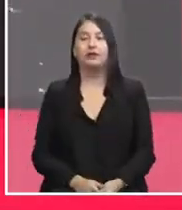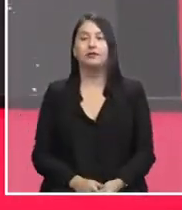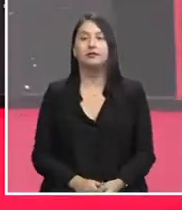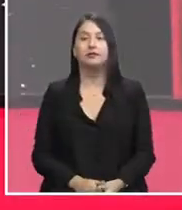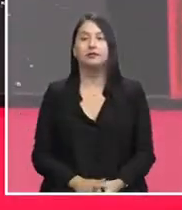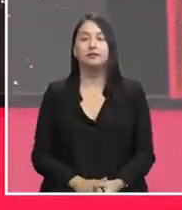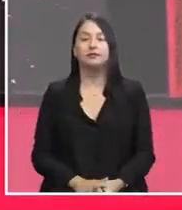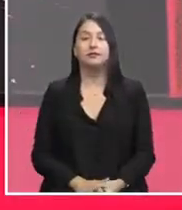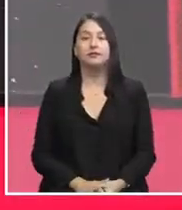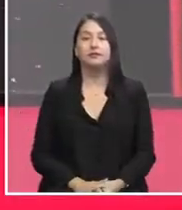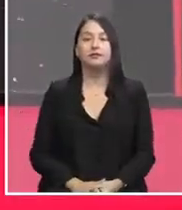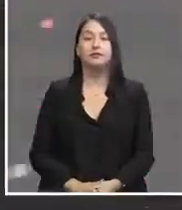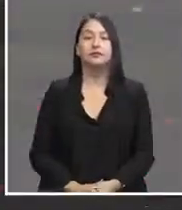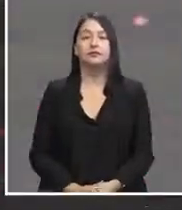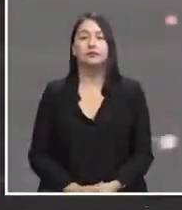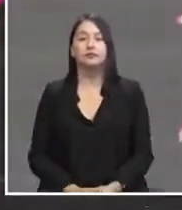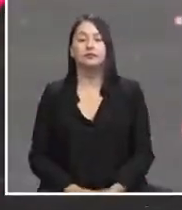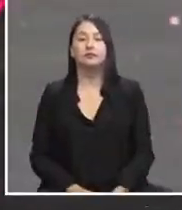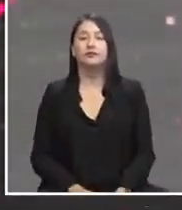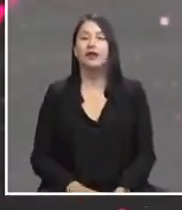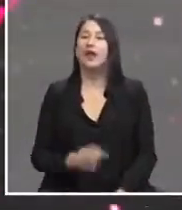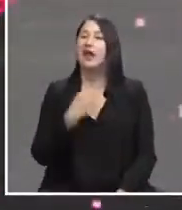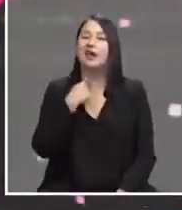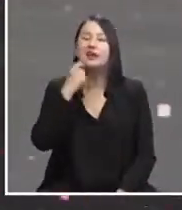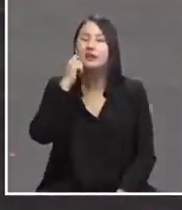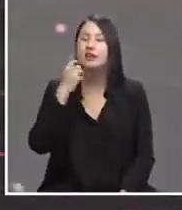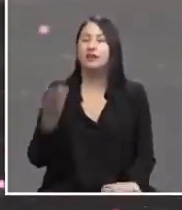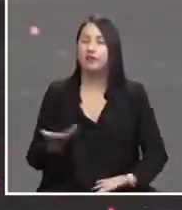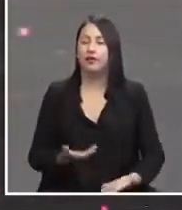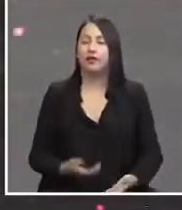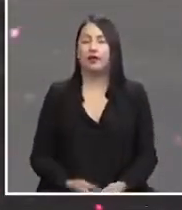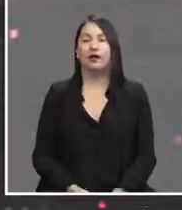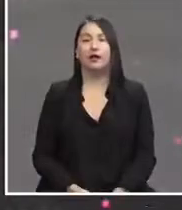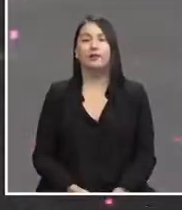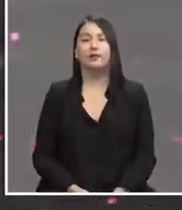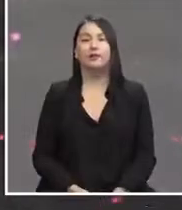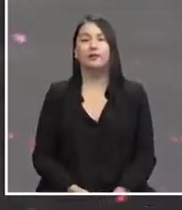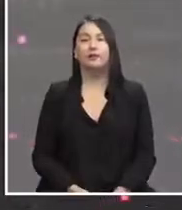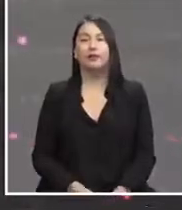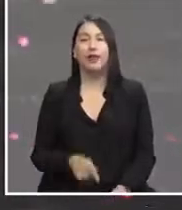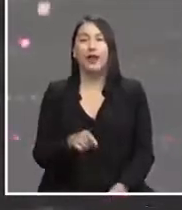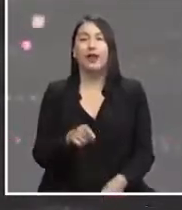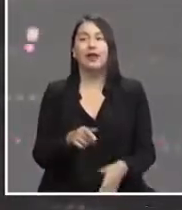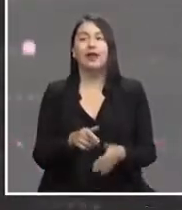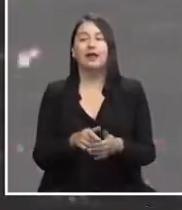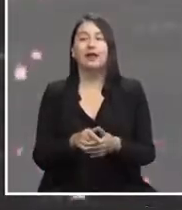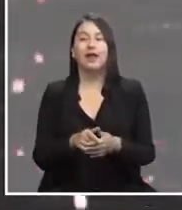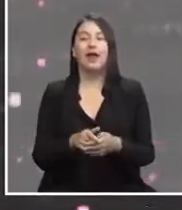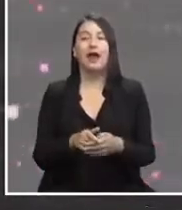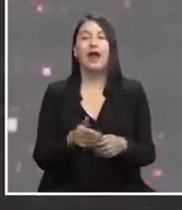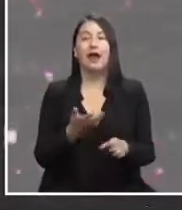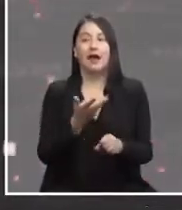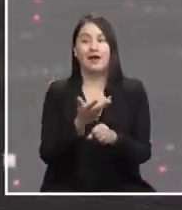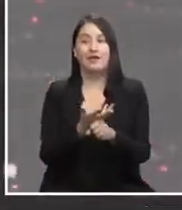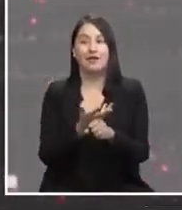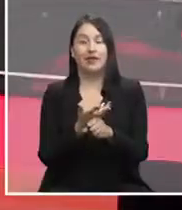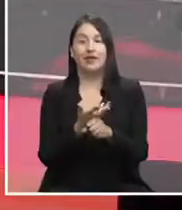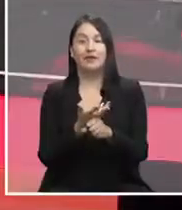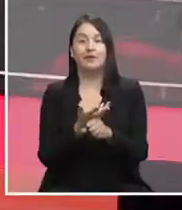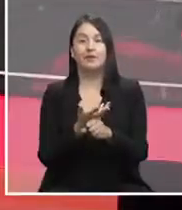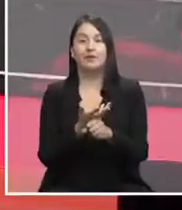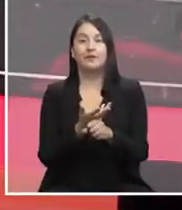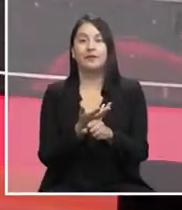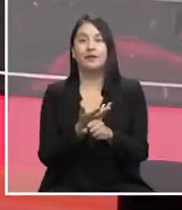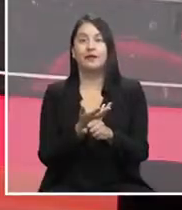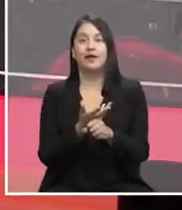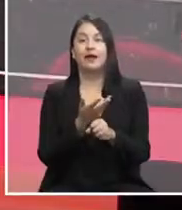What does that mean? That means that a threshold appears. A threshold between the nuclear, you